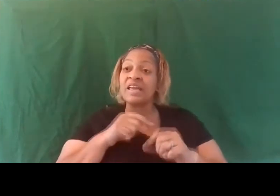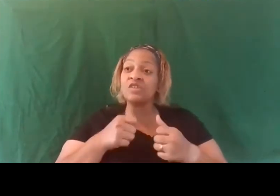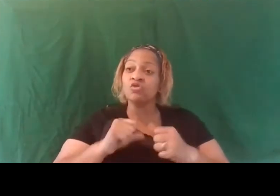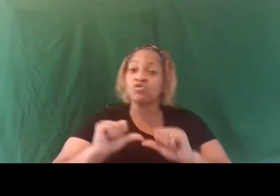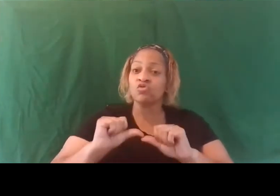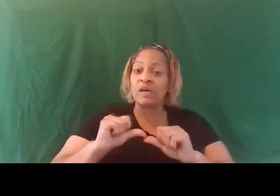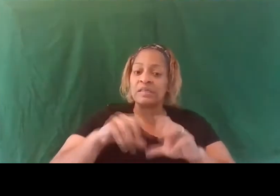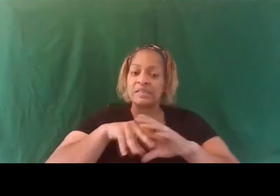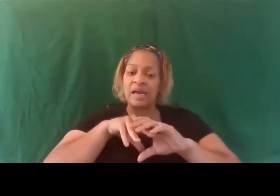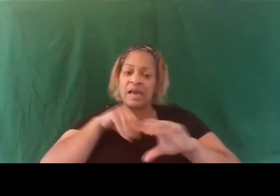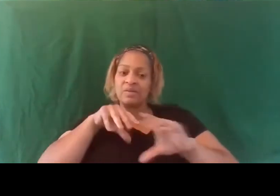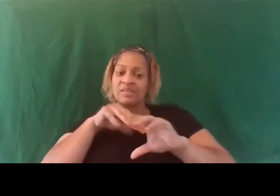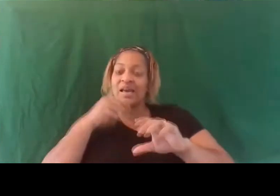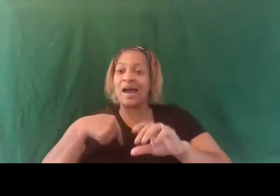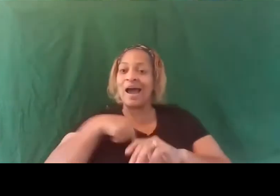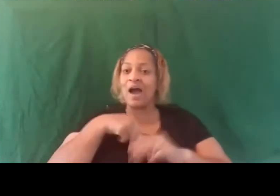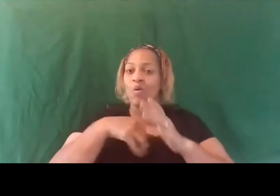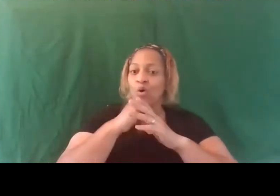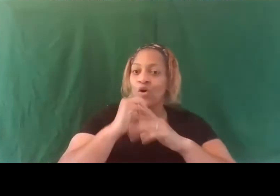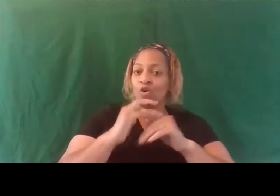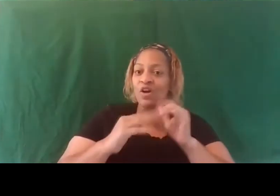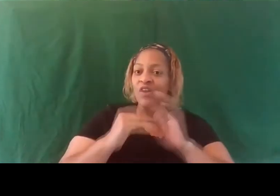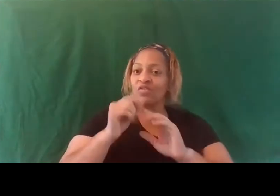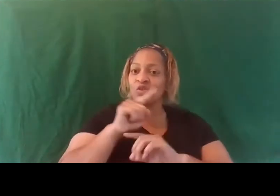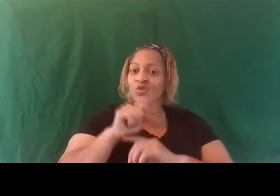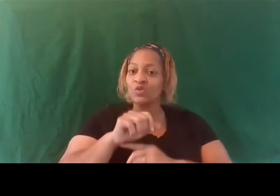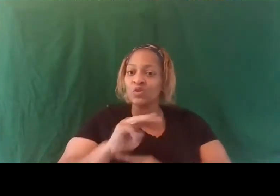challenges to our old ways of being.